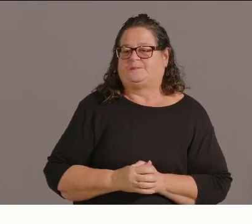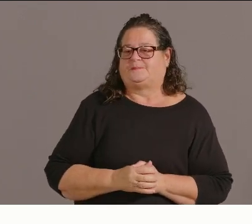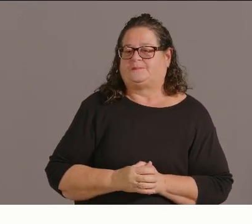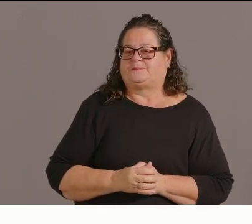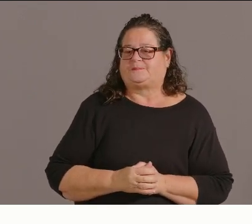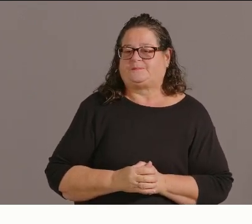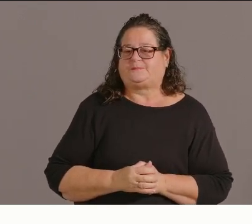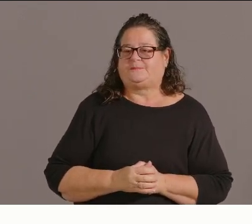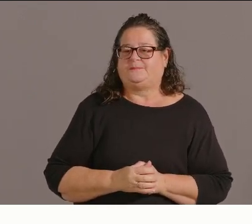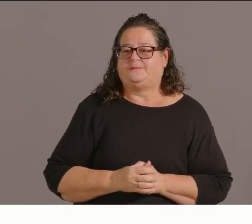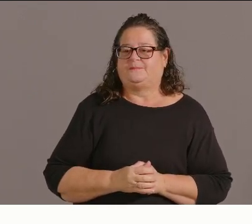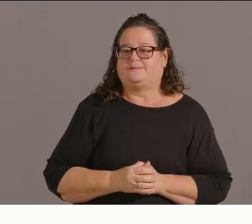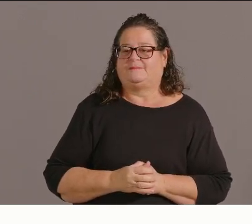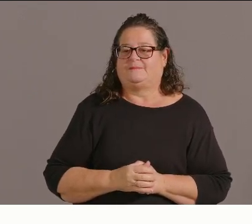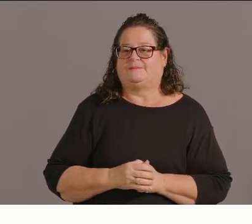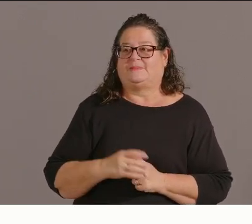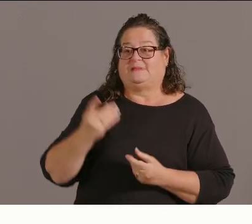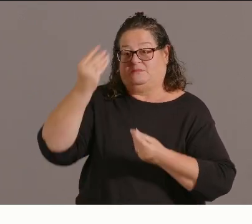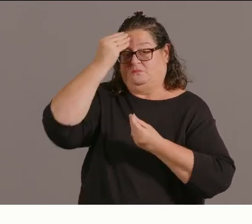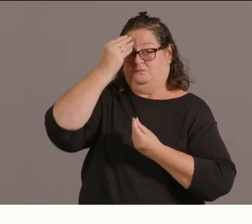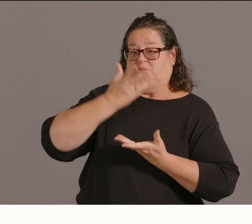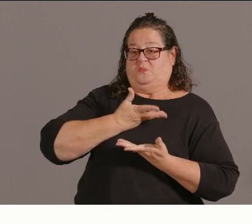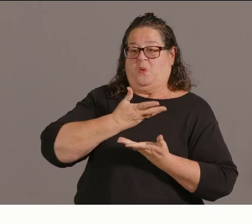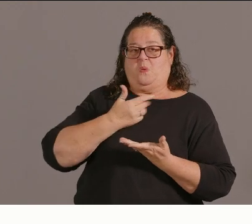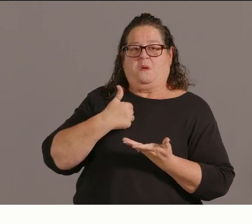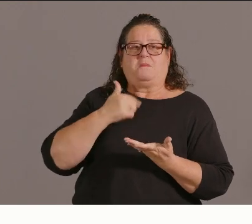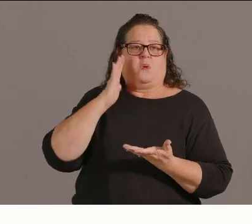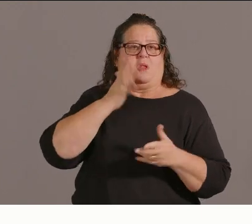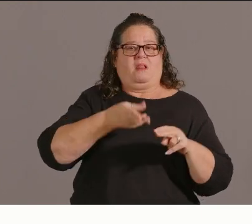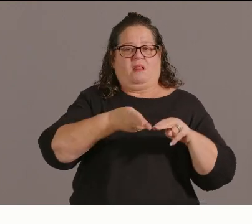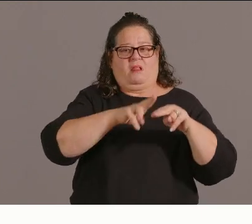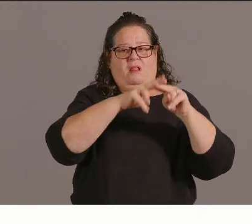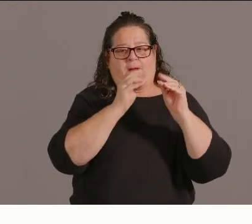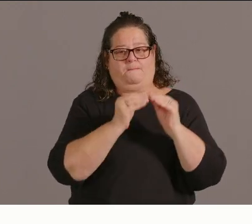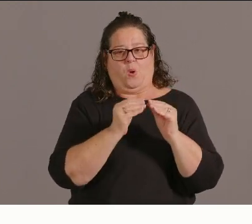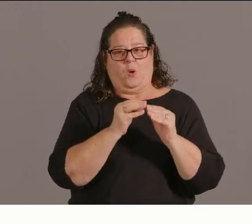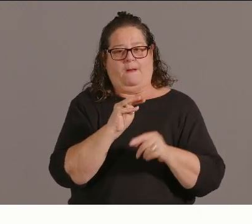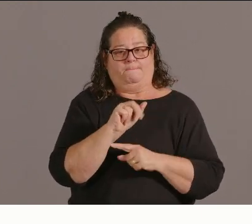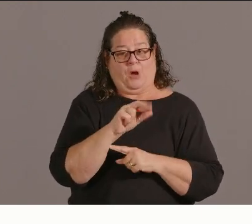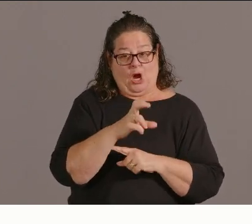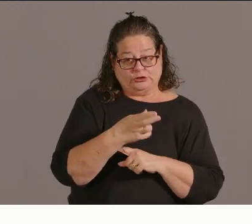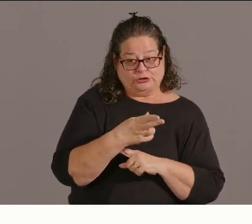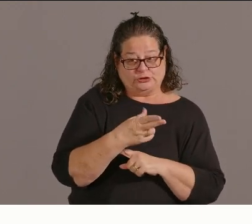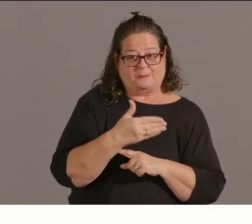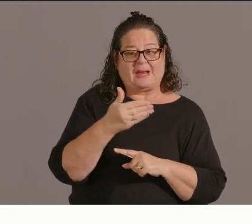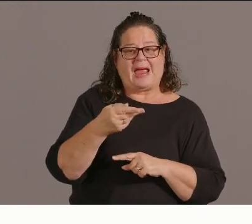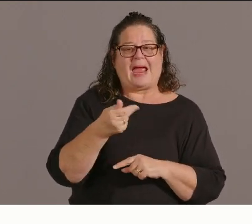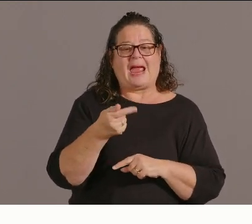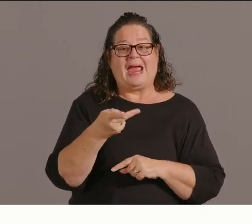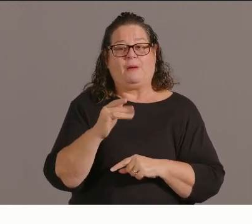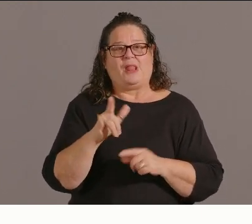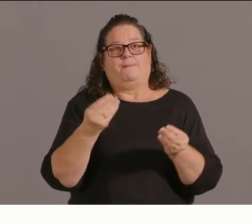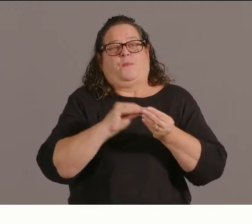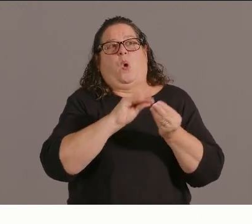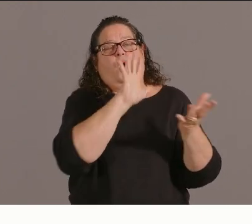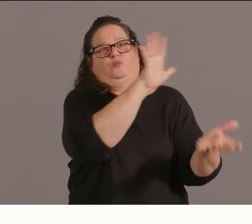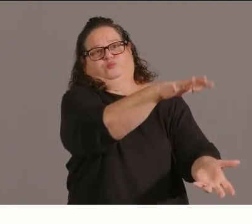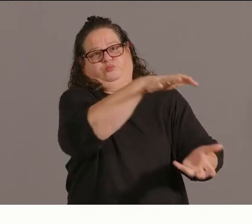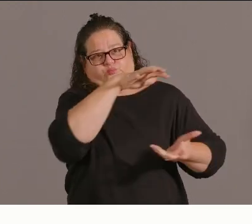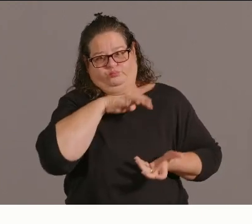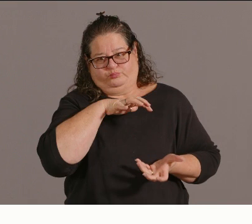month of March, and then the first week in April, expecting significant increases in our